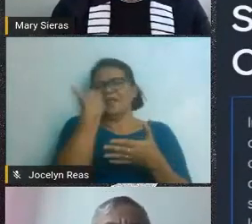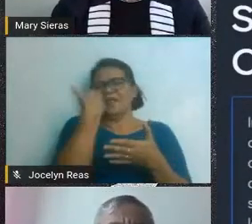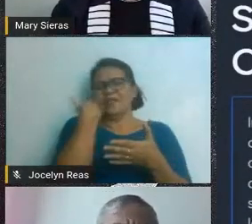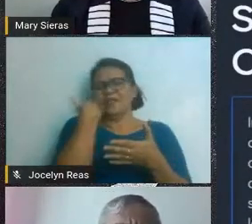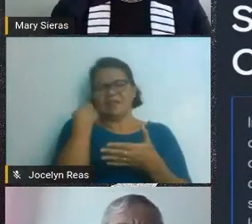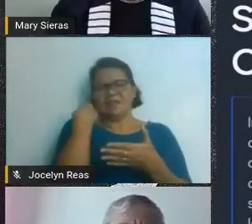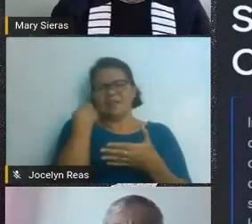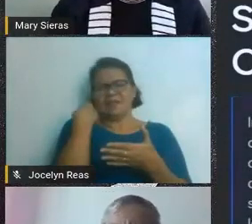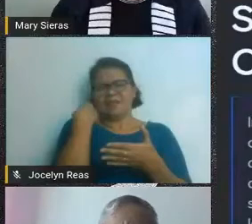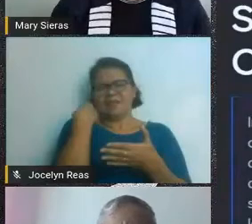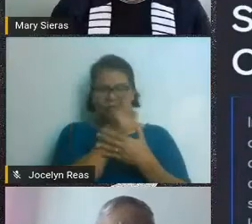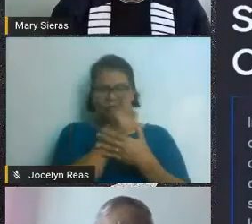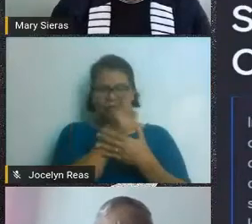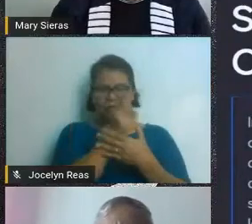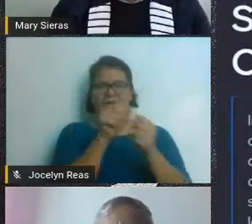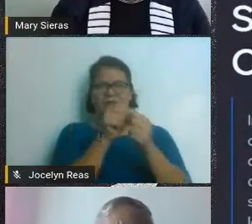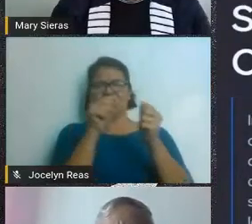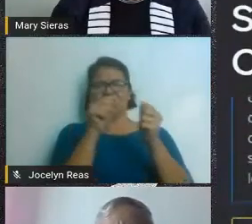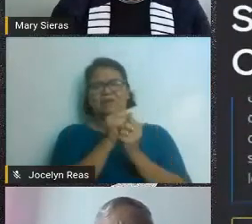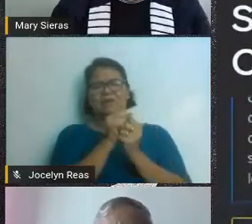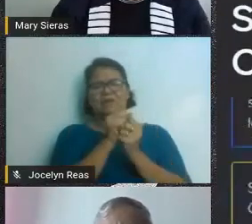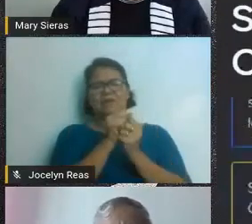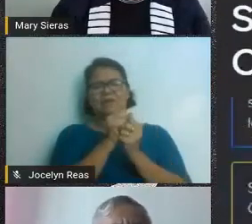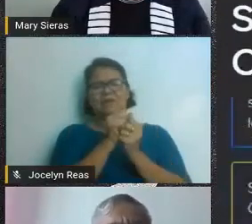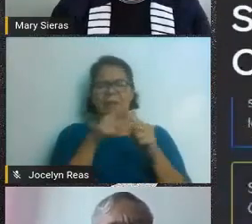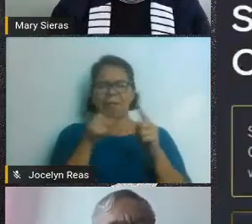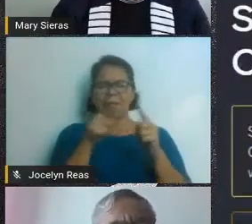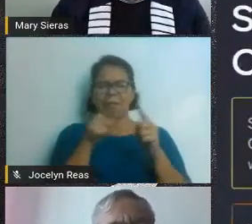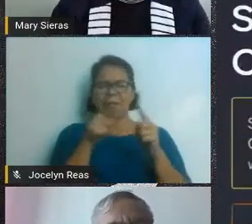teachers. I know, kahit yata sa CDO,